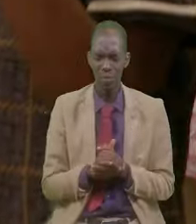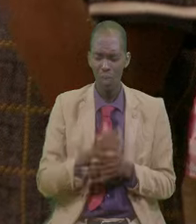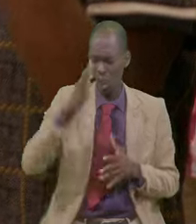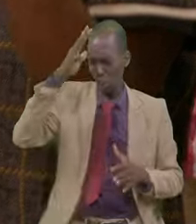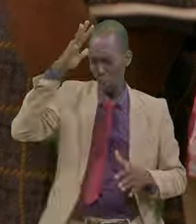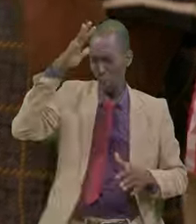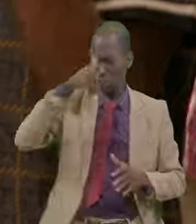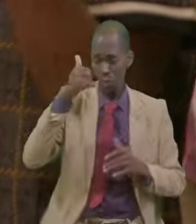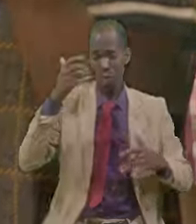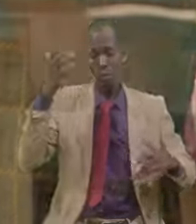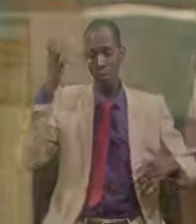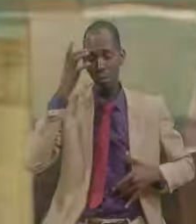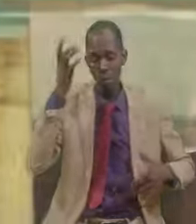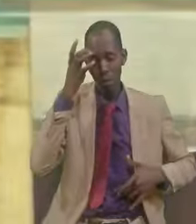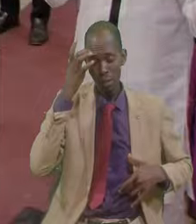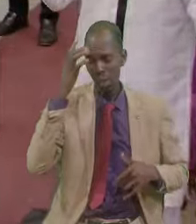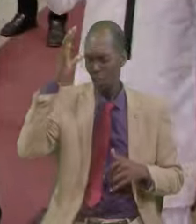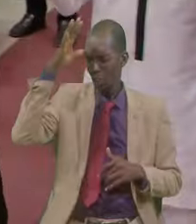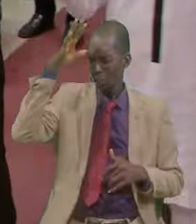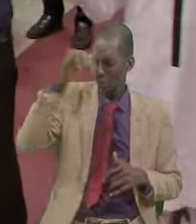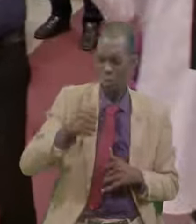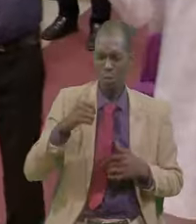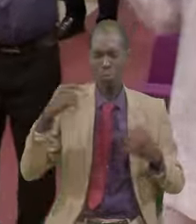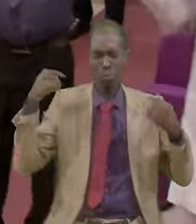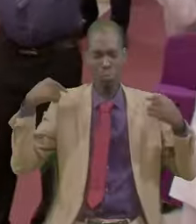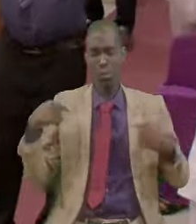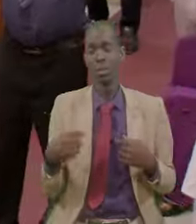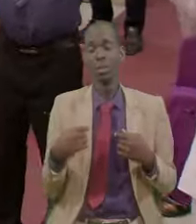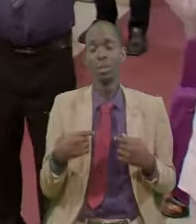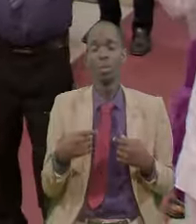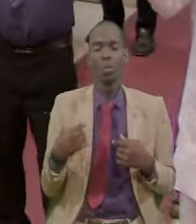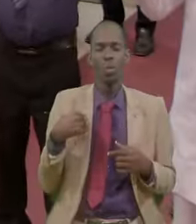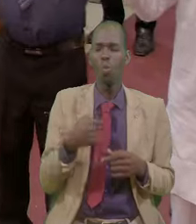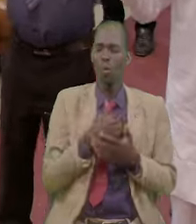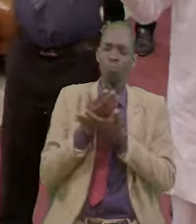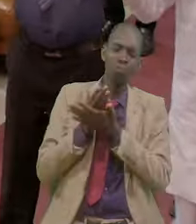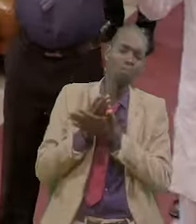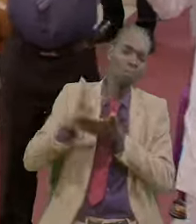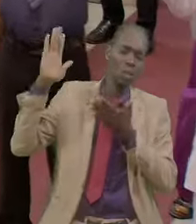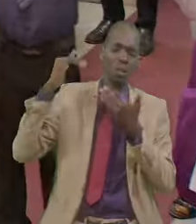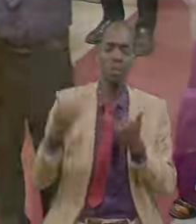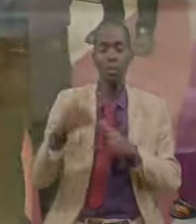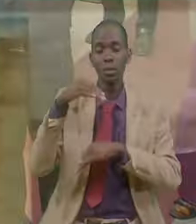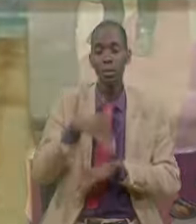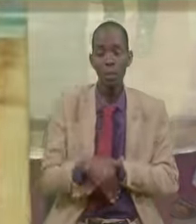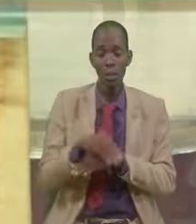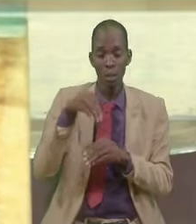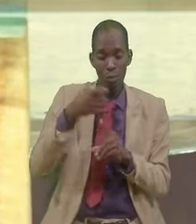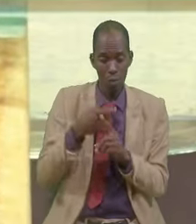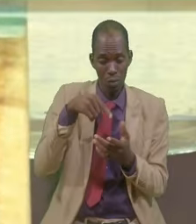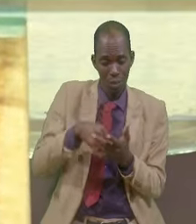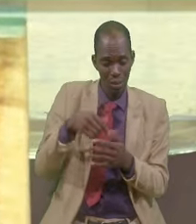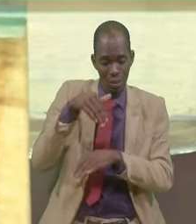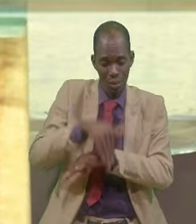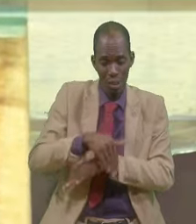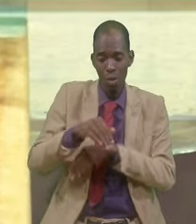Incurable disease, incurable sickness, we reject them tonight. In this moment of